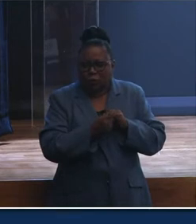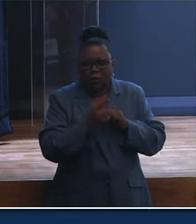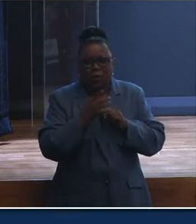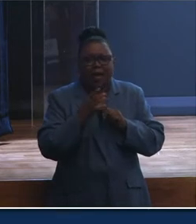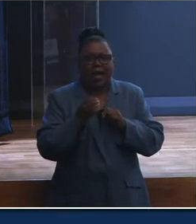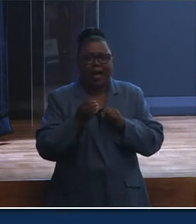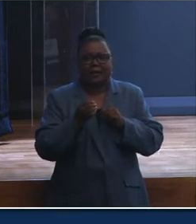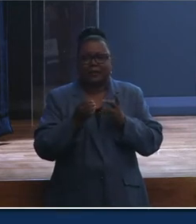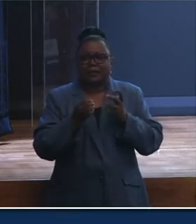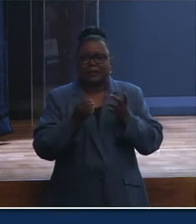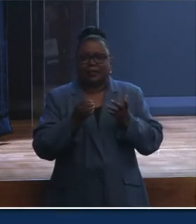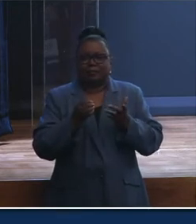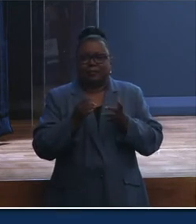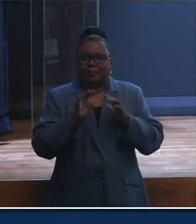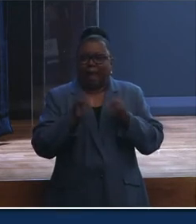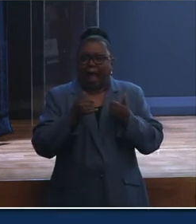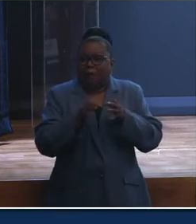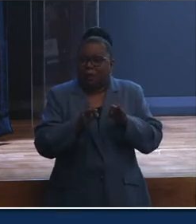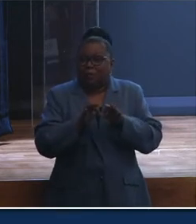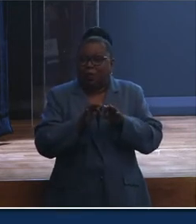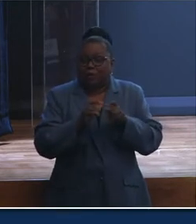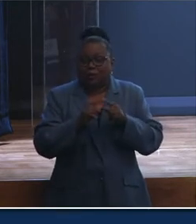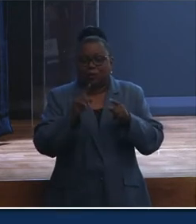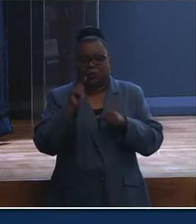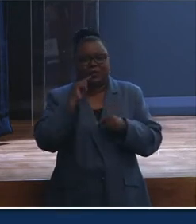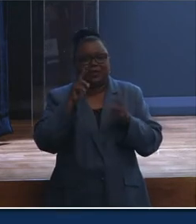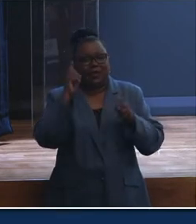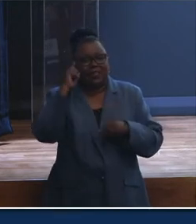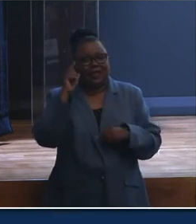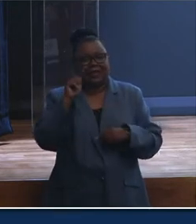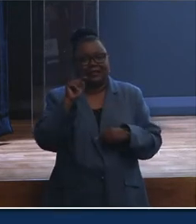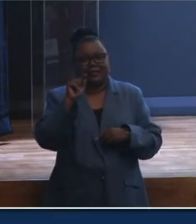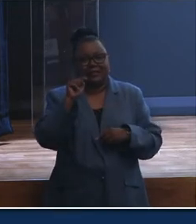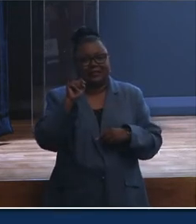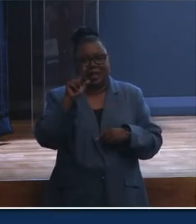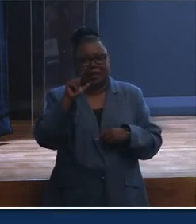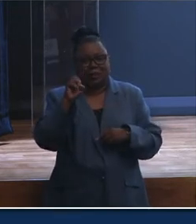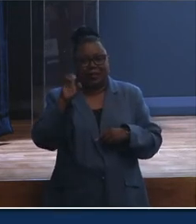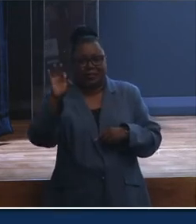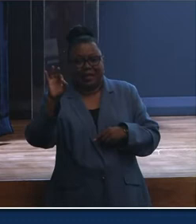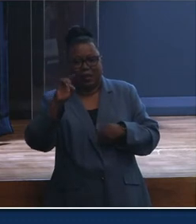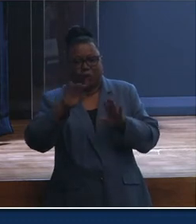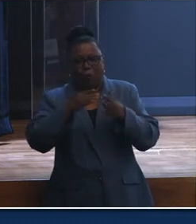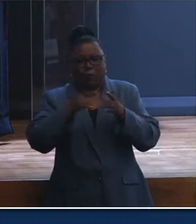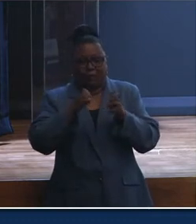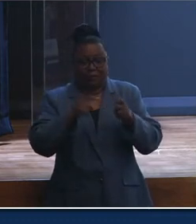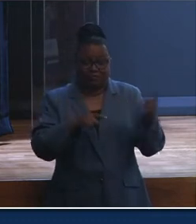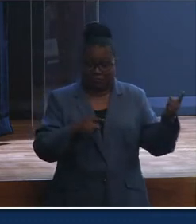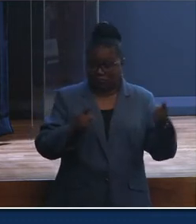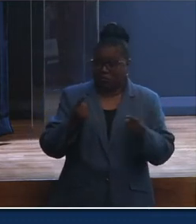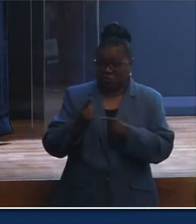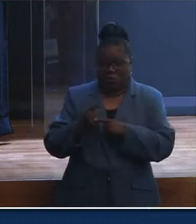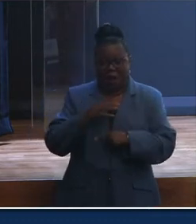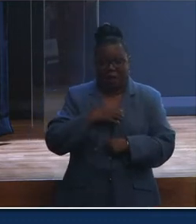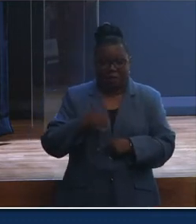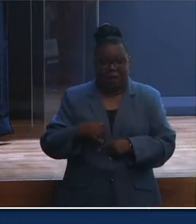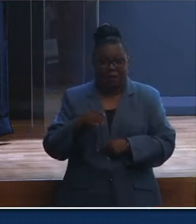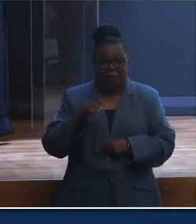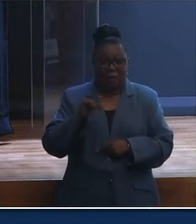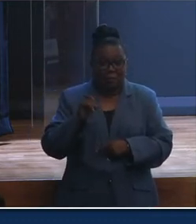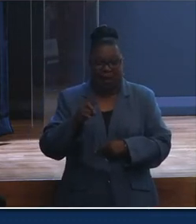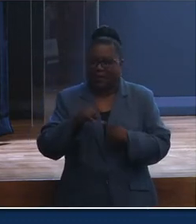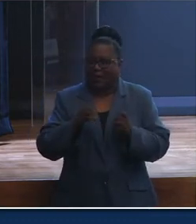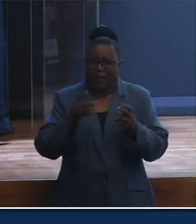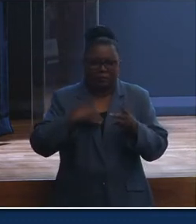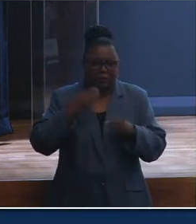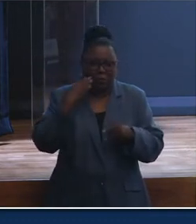and how important do you think Title IX was for opening up those opportunities? Well, you're absolutely right, Madam Mayor. It's interesting. A lot of people don't